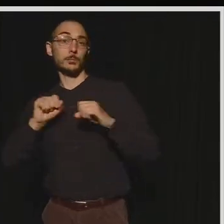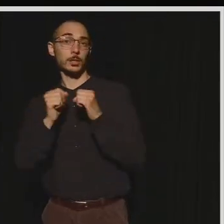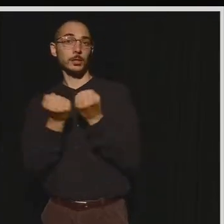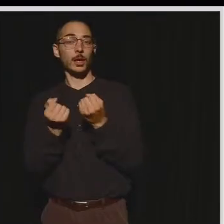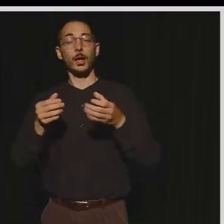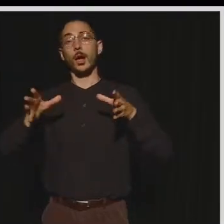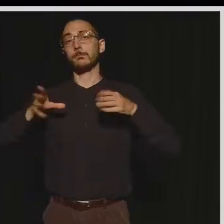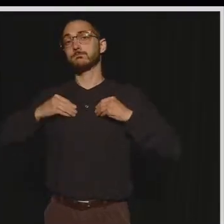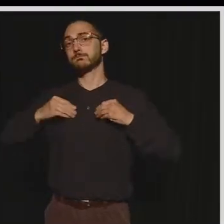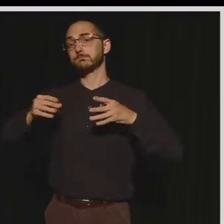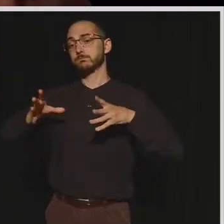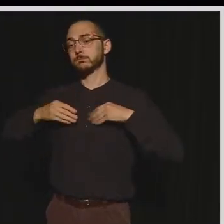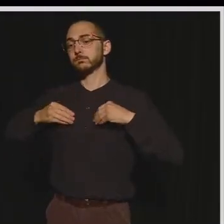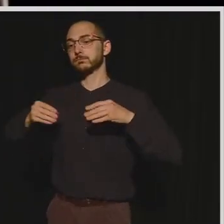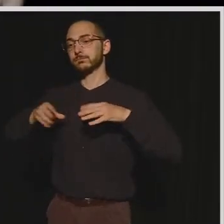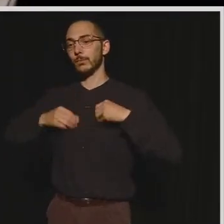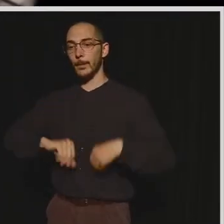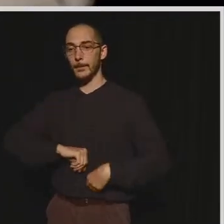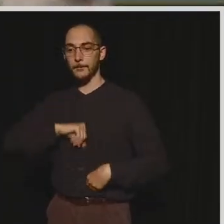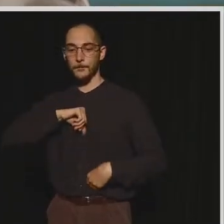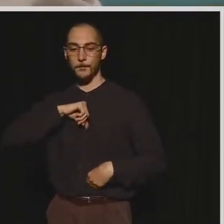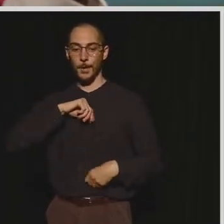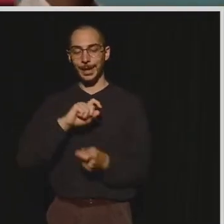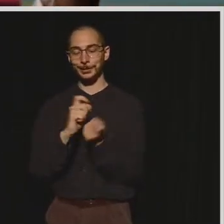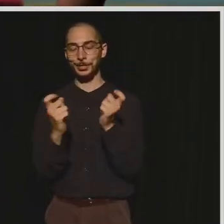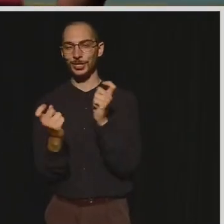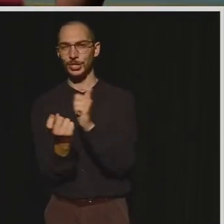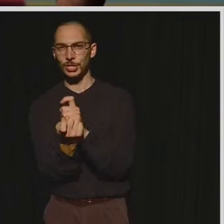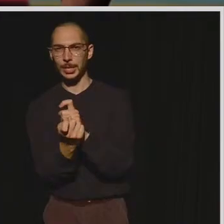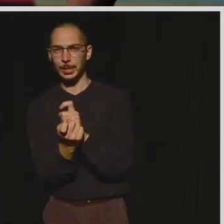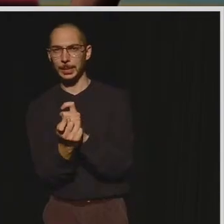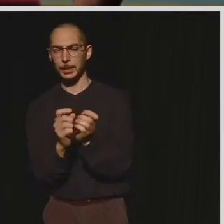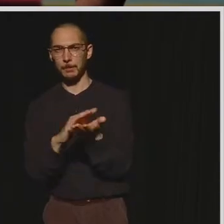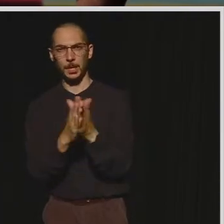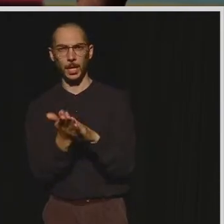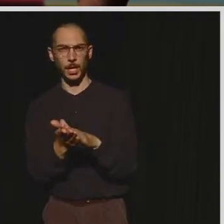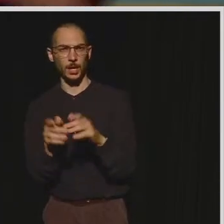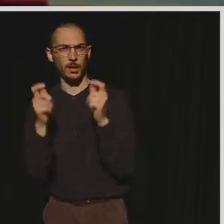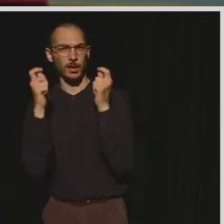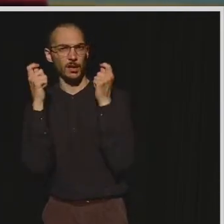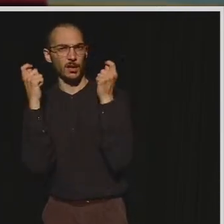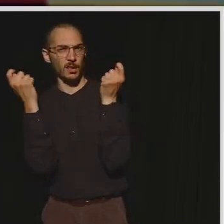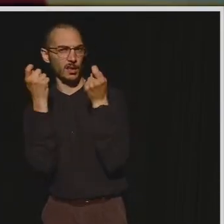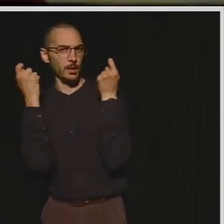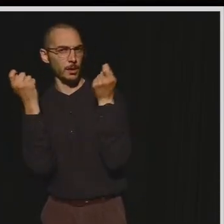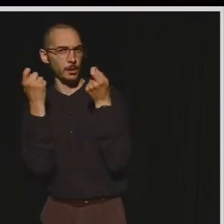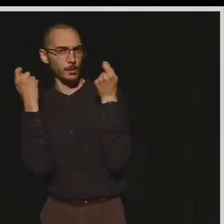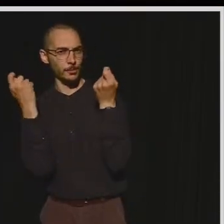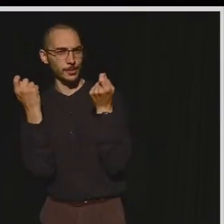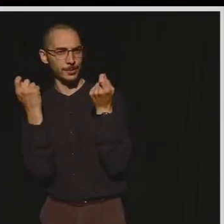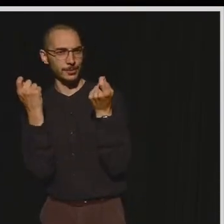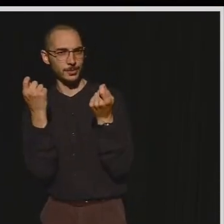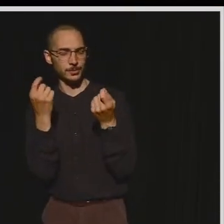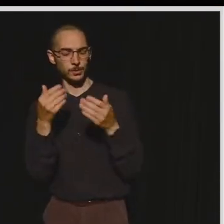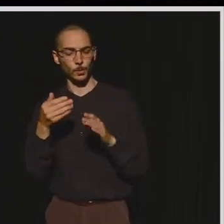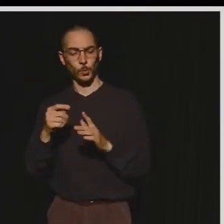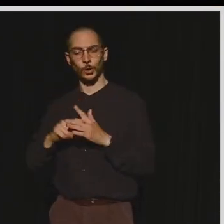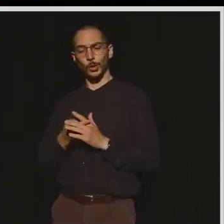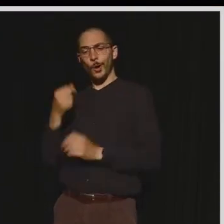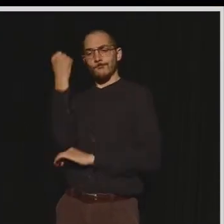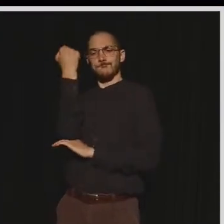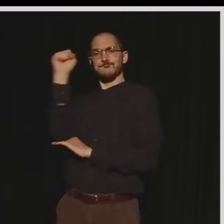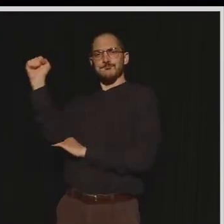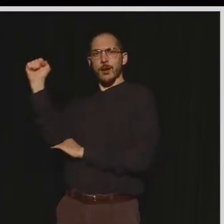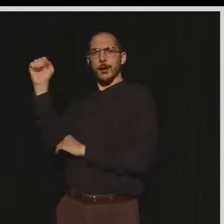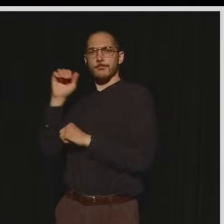like celebration, celebration, celebration, which is awesome, because we got to party when we're